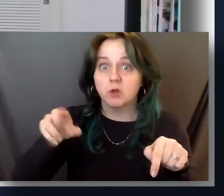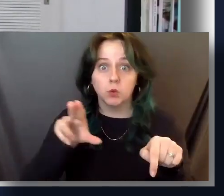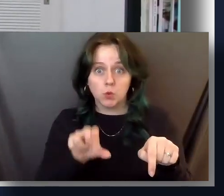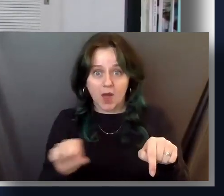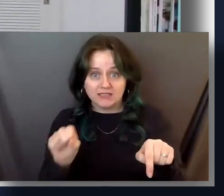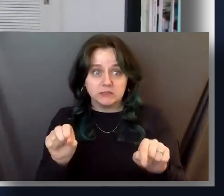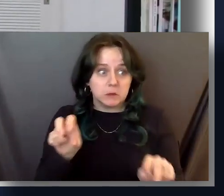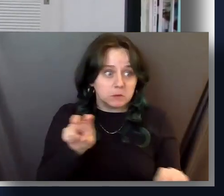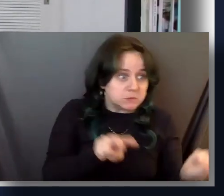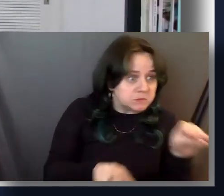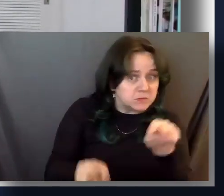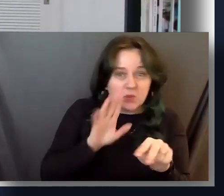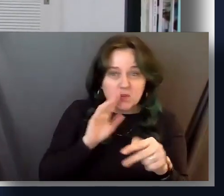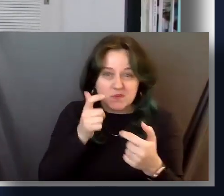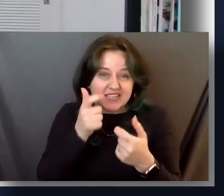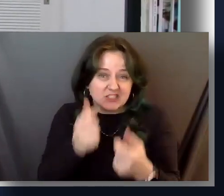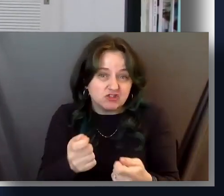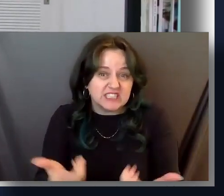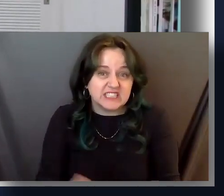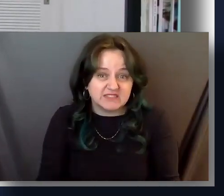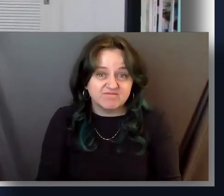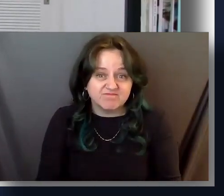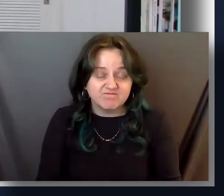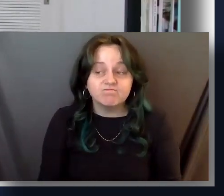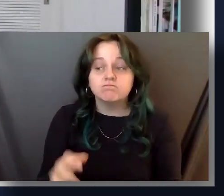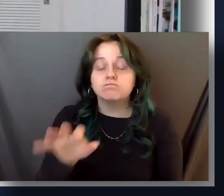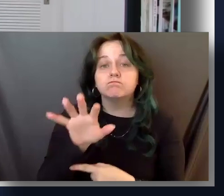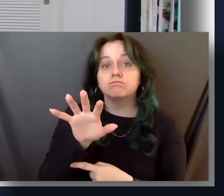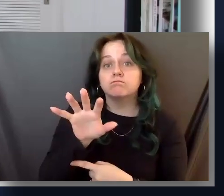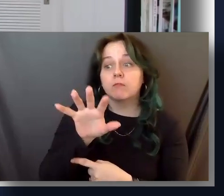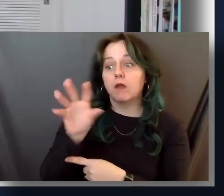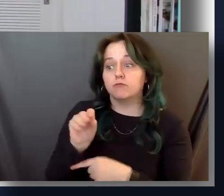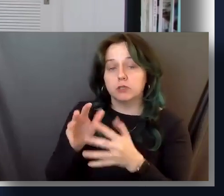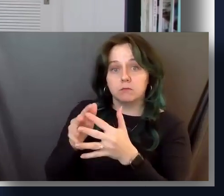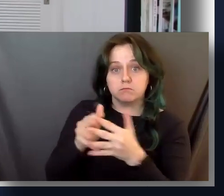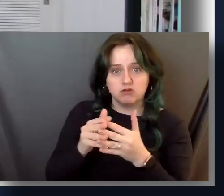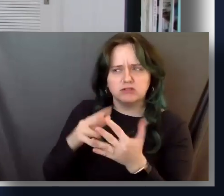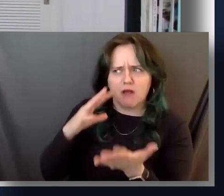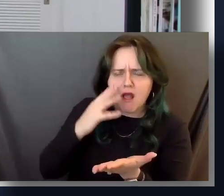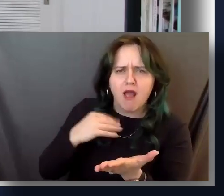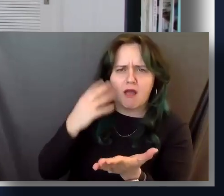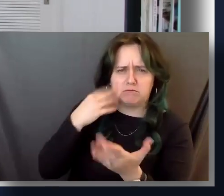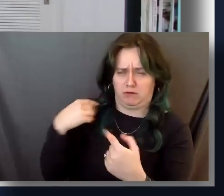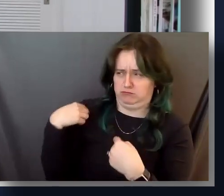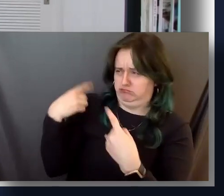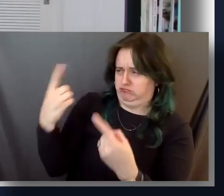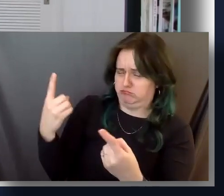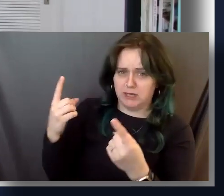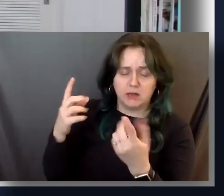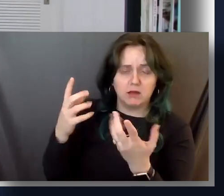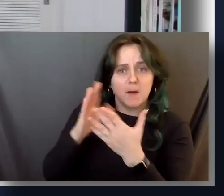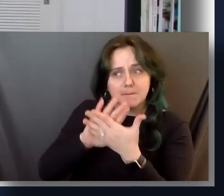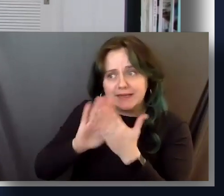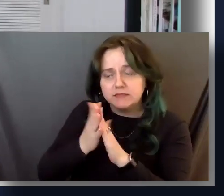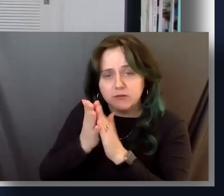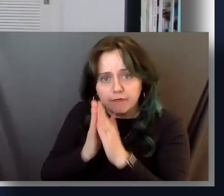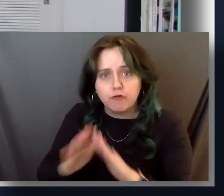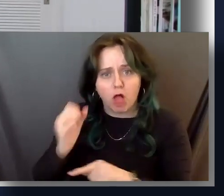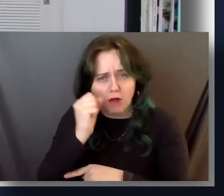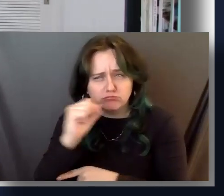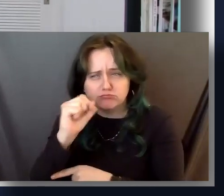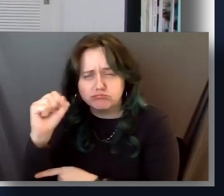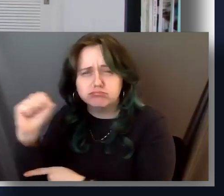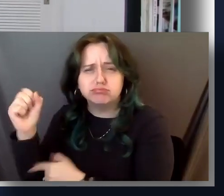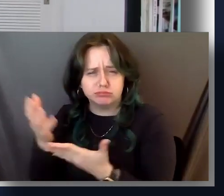to be really, really interesting because African Americans have a long history of peaceful and effective resistance here in the